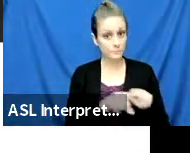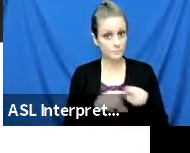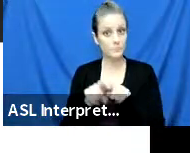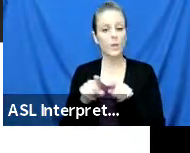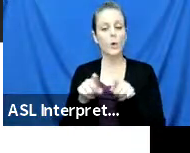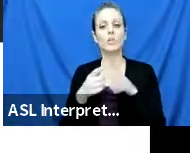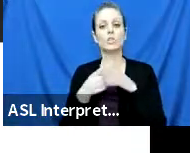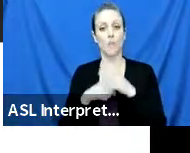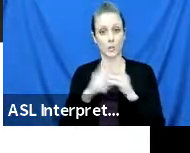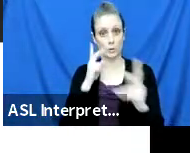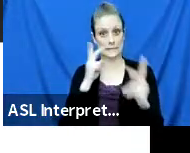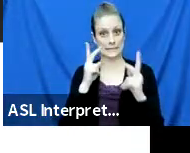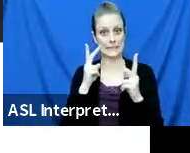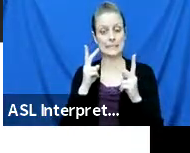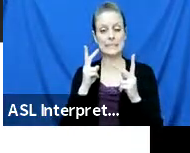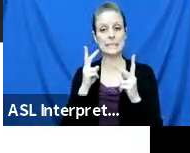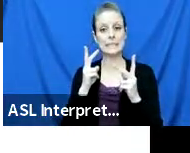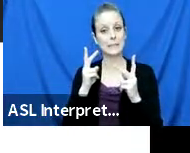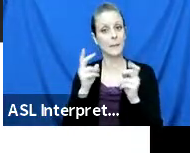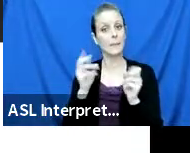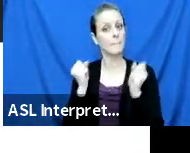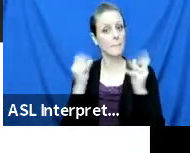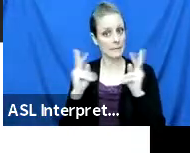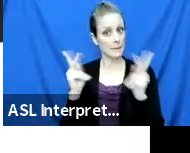activity with regard to boosters.